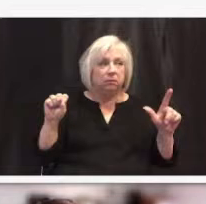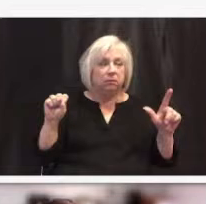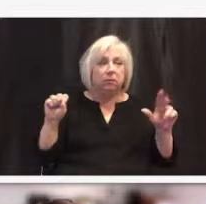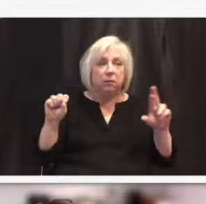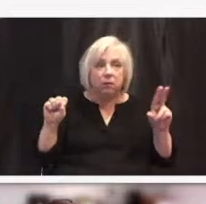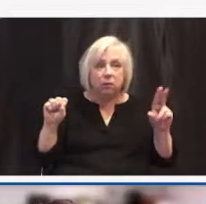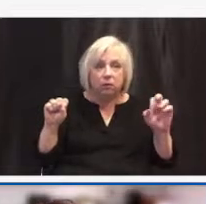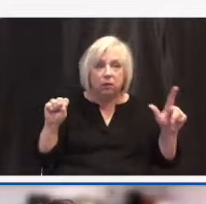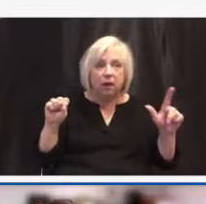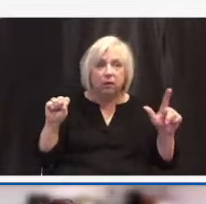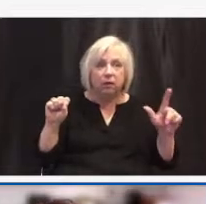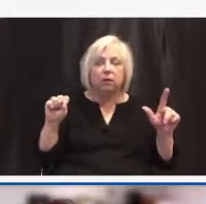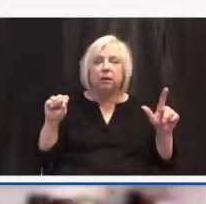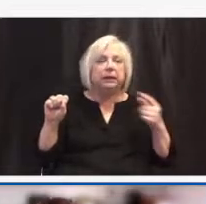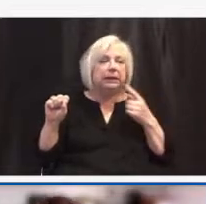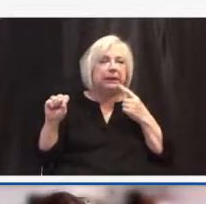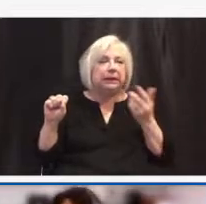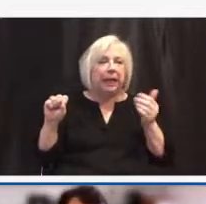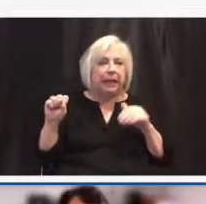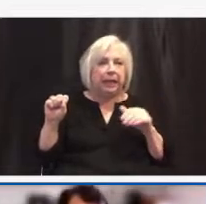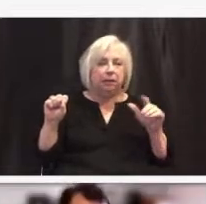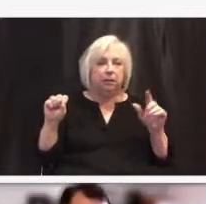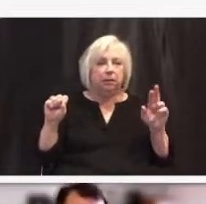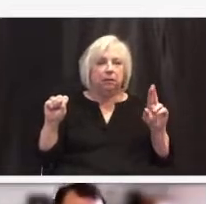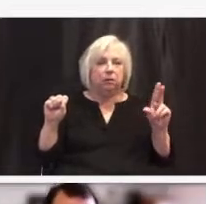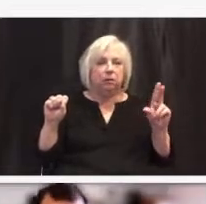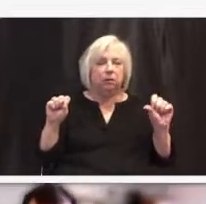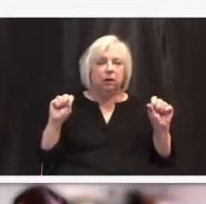Commissioner Russell, you inaudible. Can you please repeat?